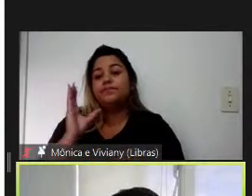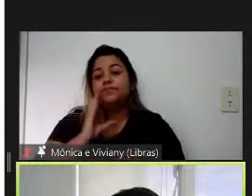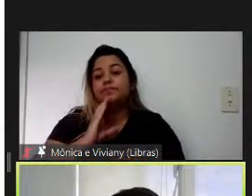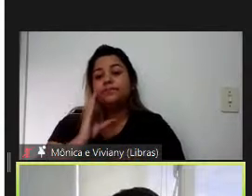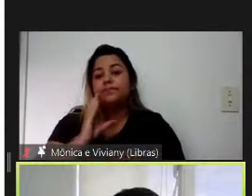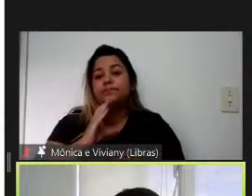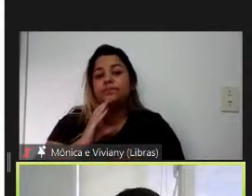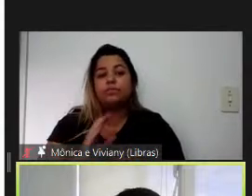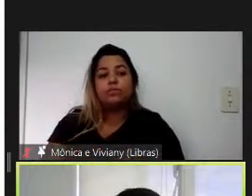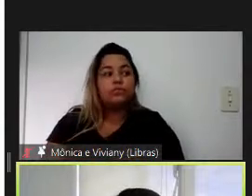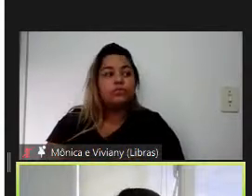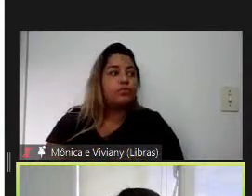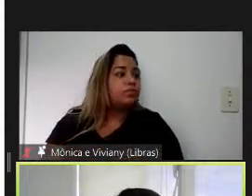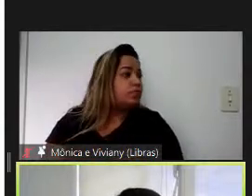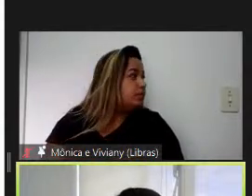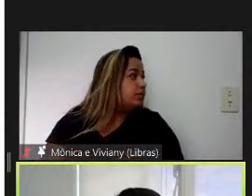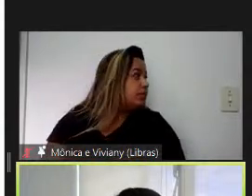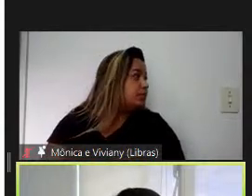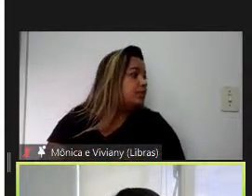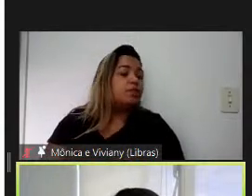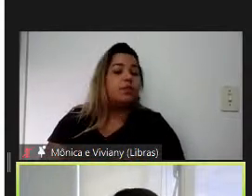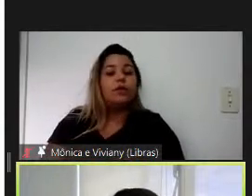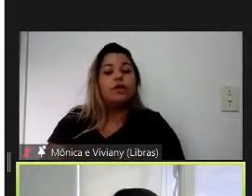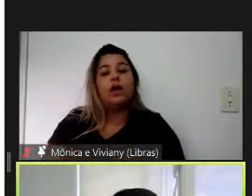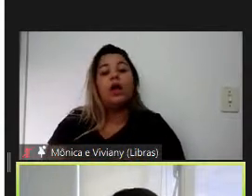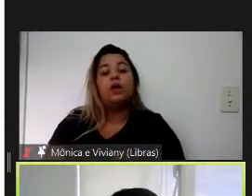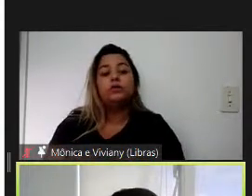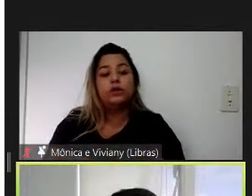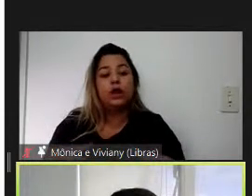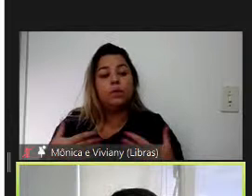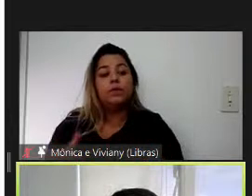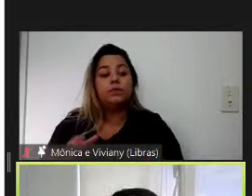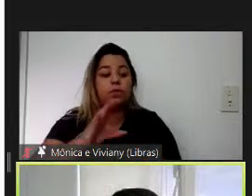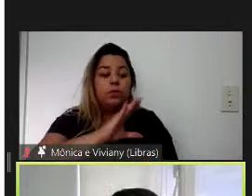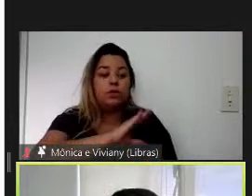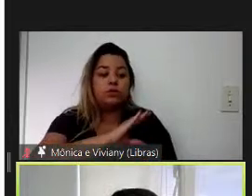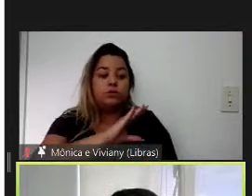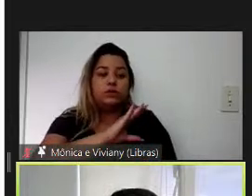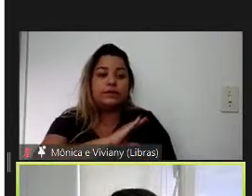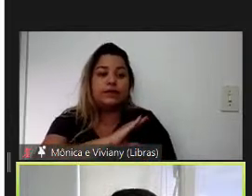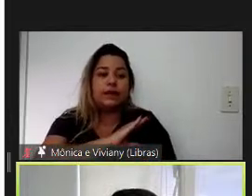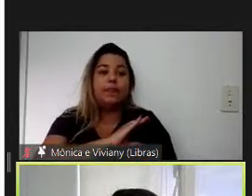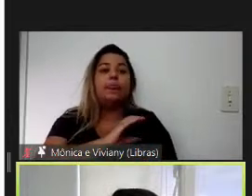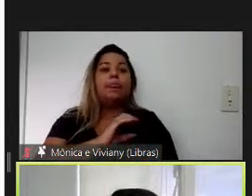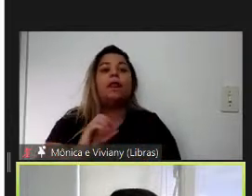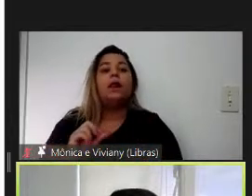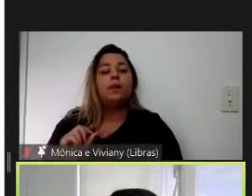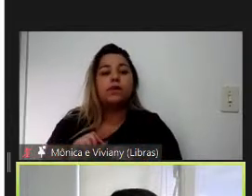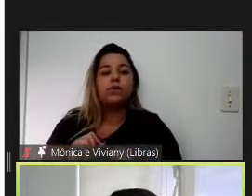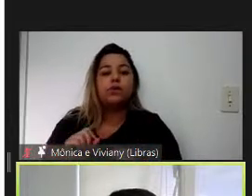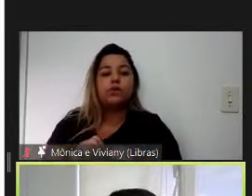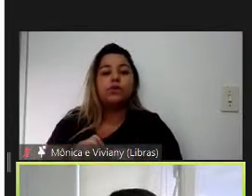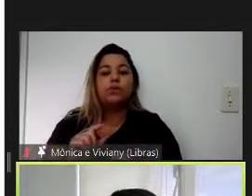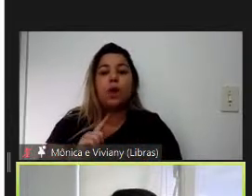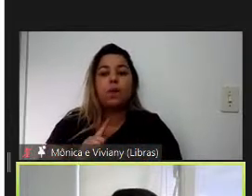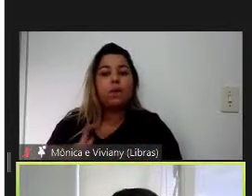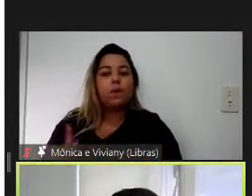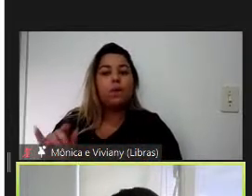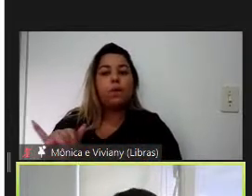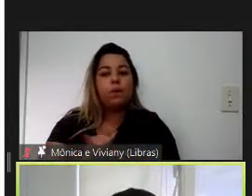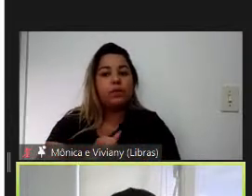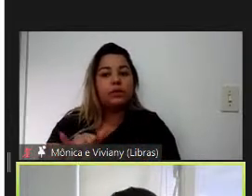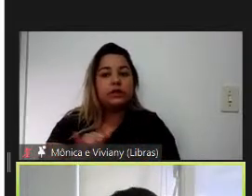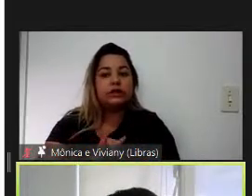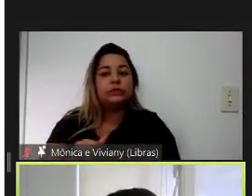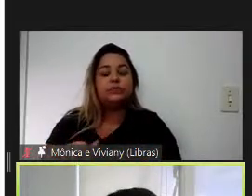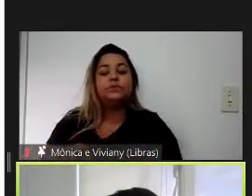Then we're going to go fast here, go to the other slide. These coordinations, they make us the management of